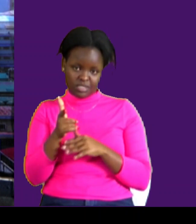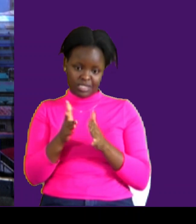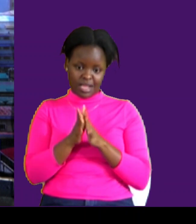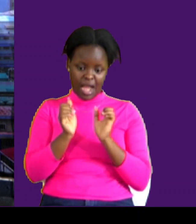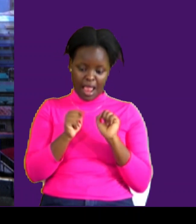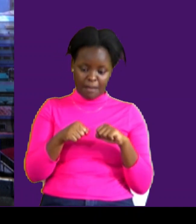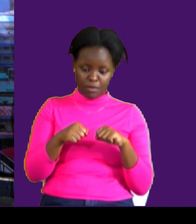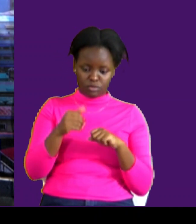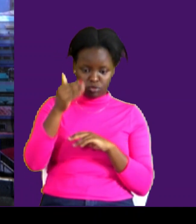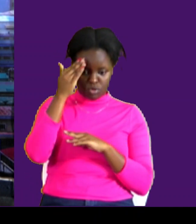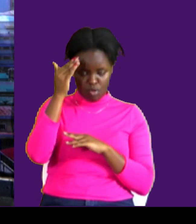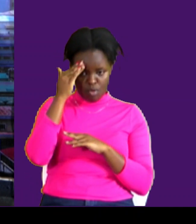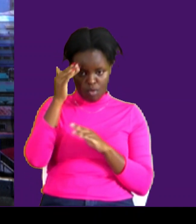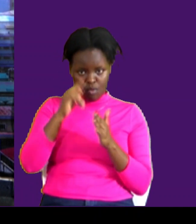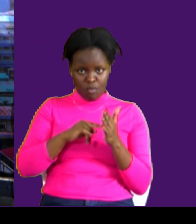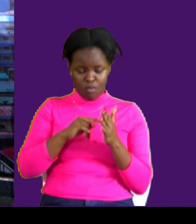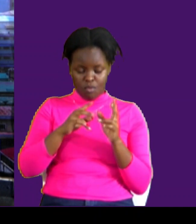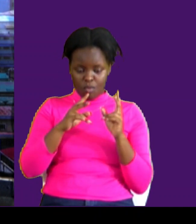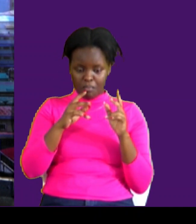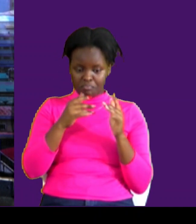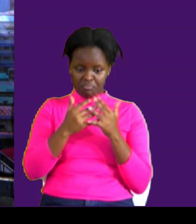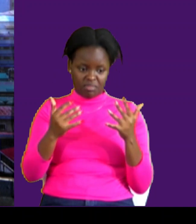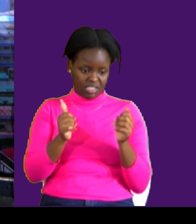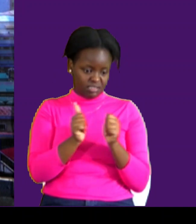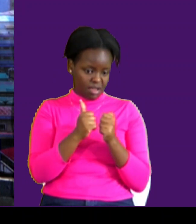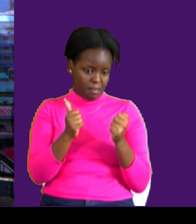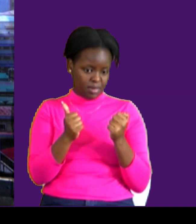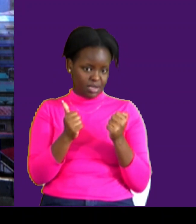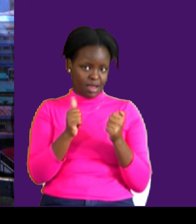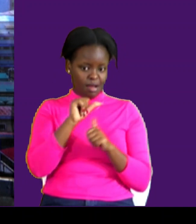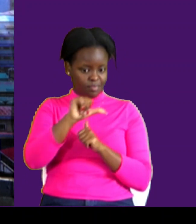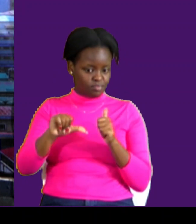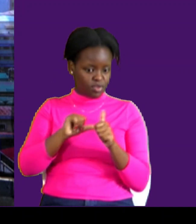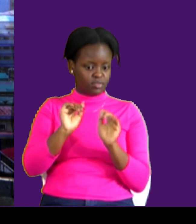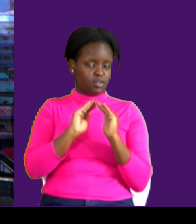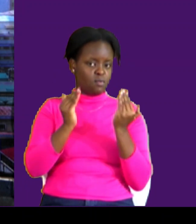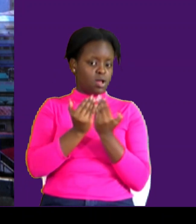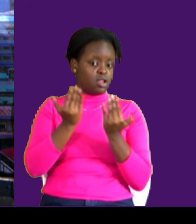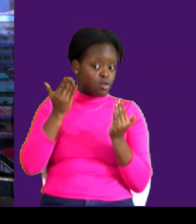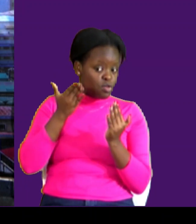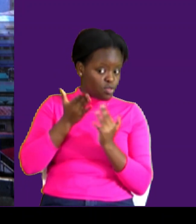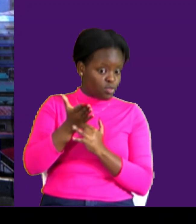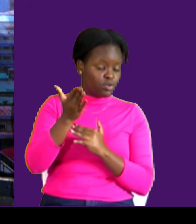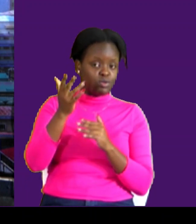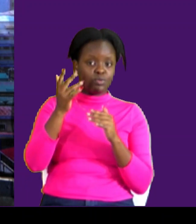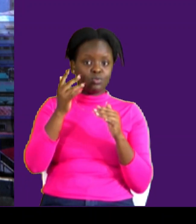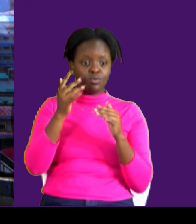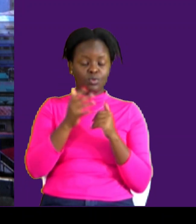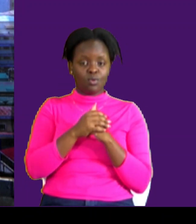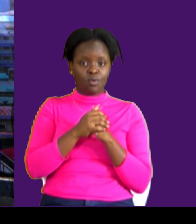be updated on issues that are going on all around the world through the internet, through